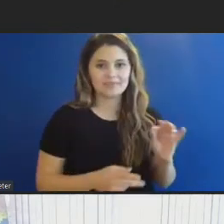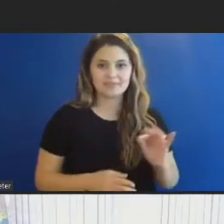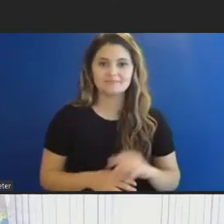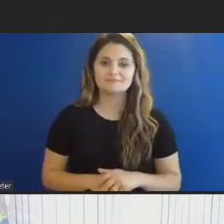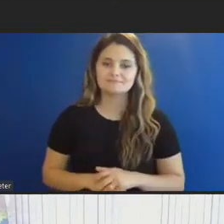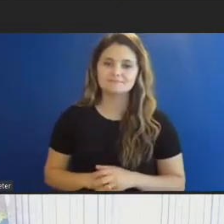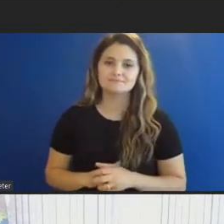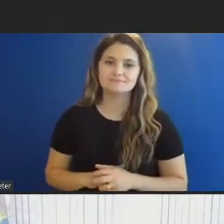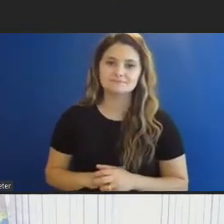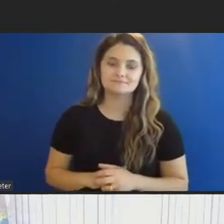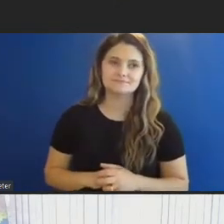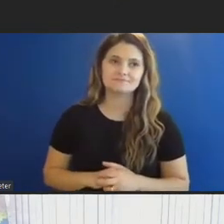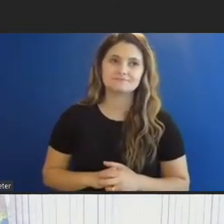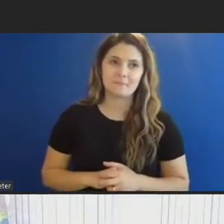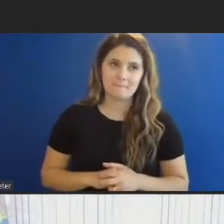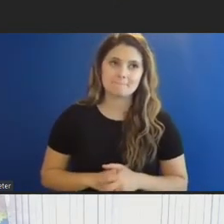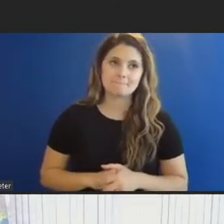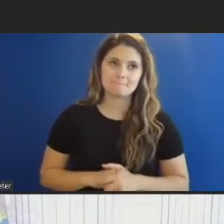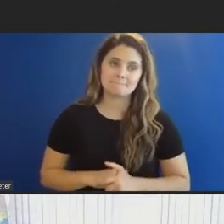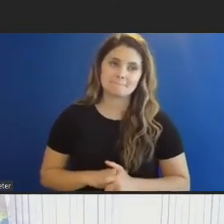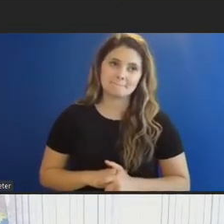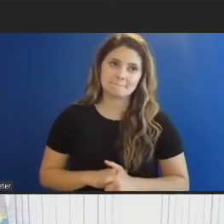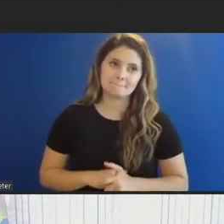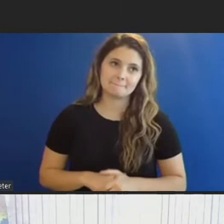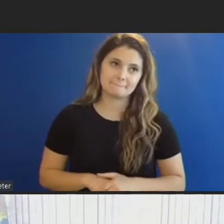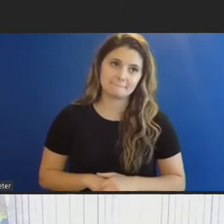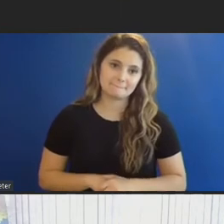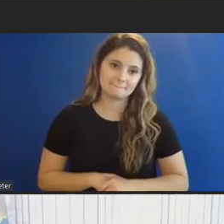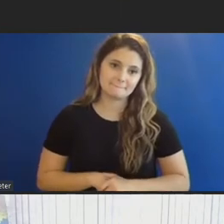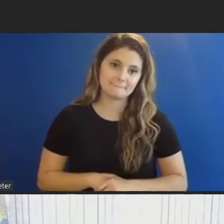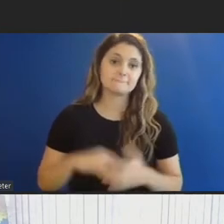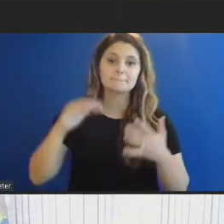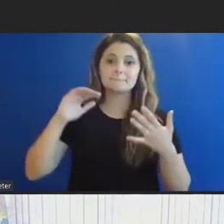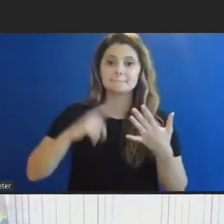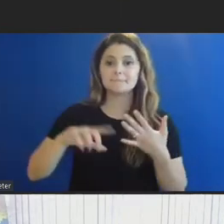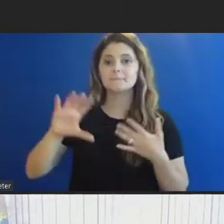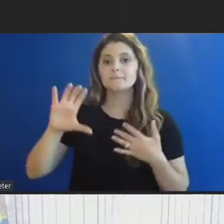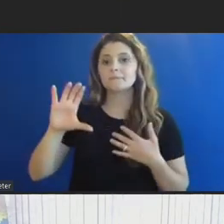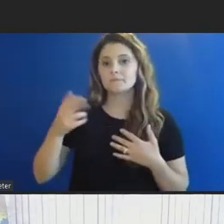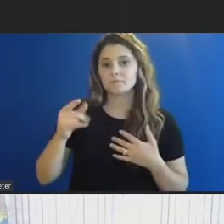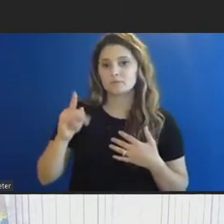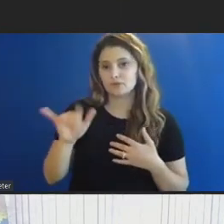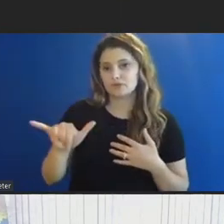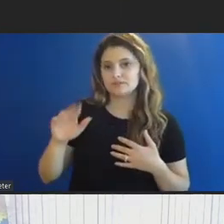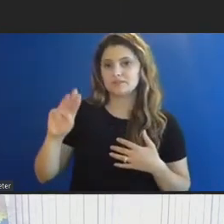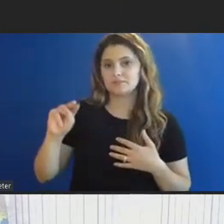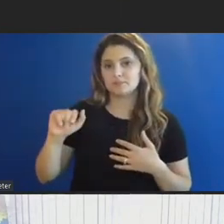Adon. Thank you, Adon. Now we have Christy Martinez-Garcia with Latino Lubbock.